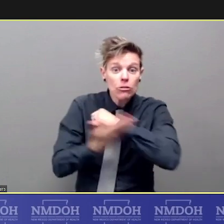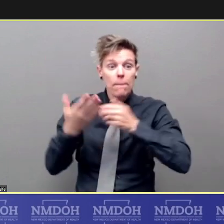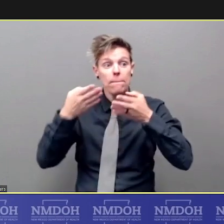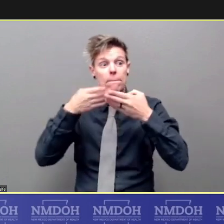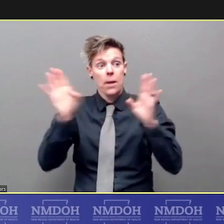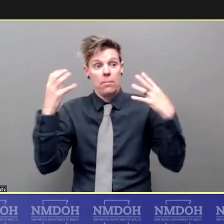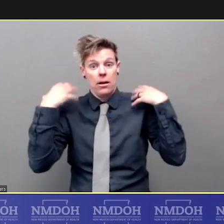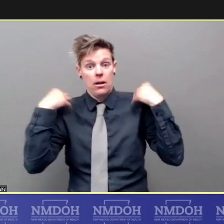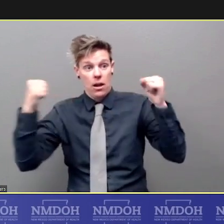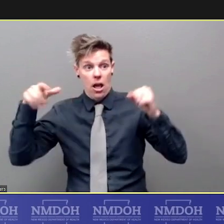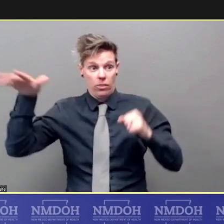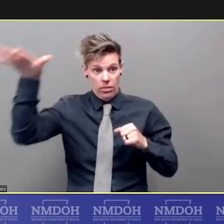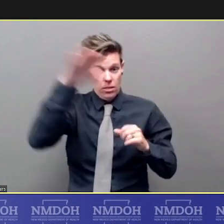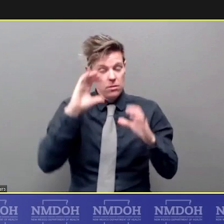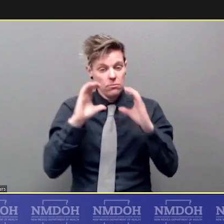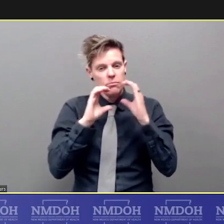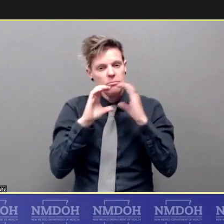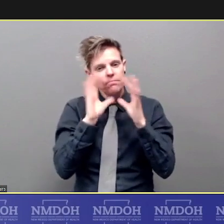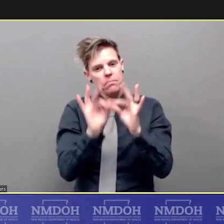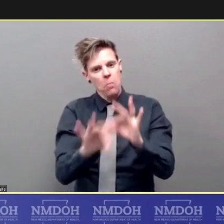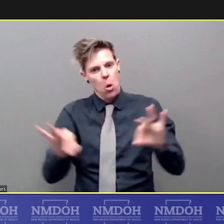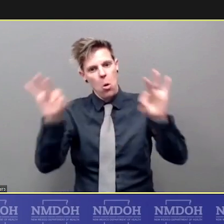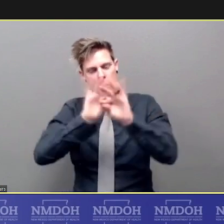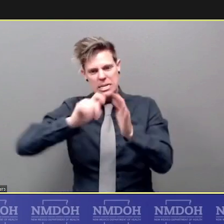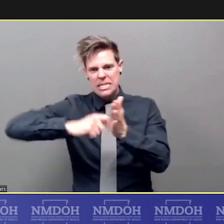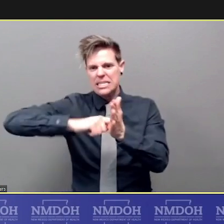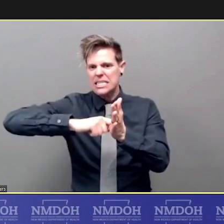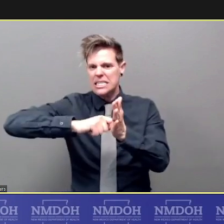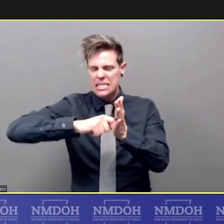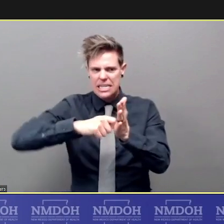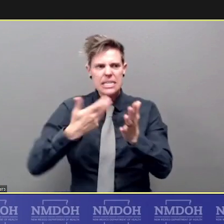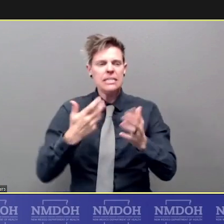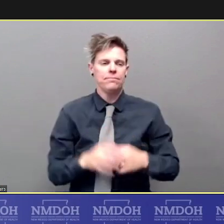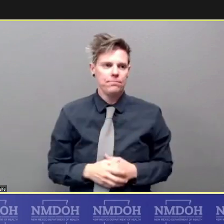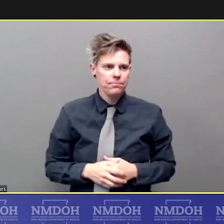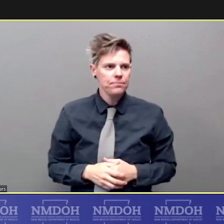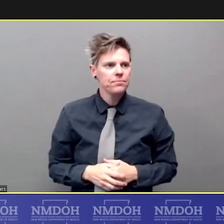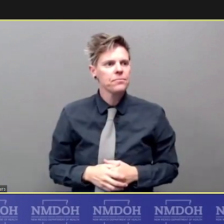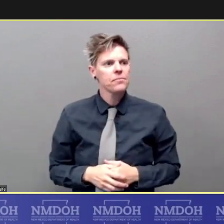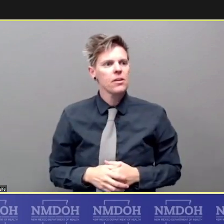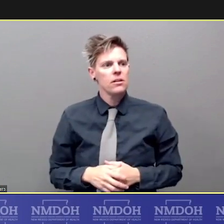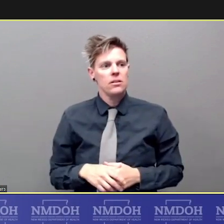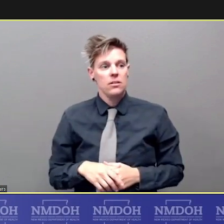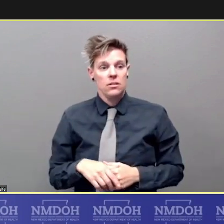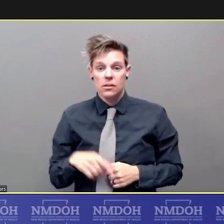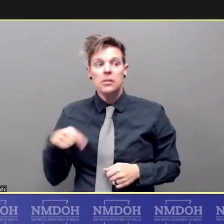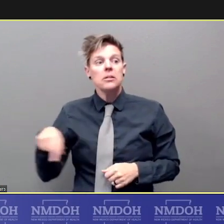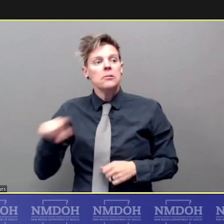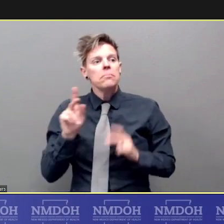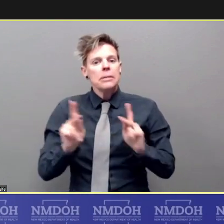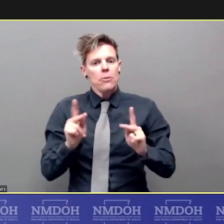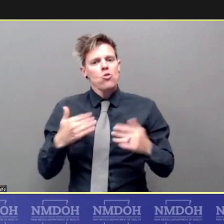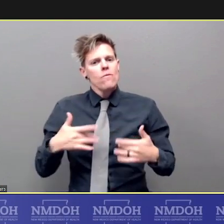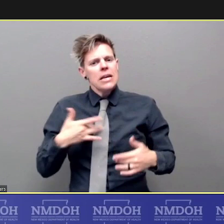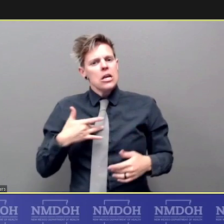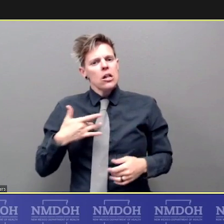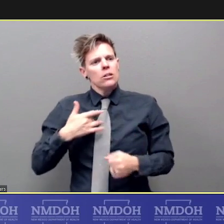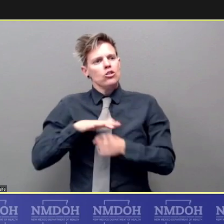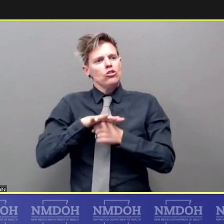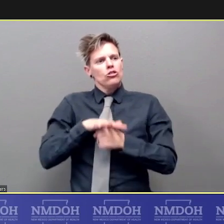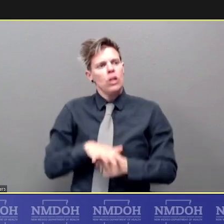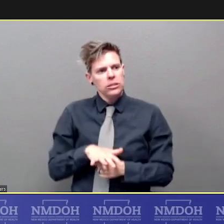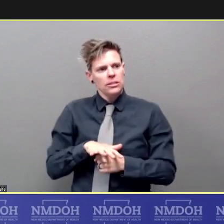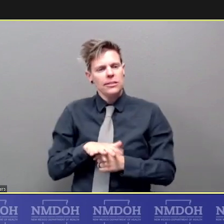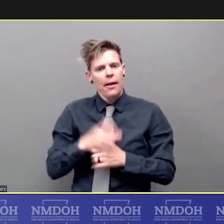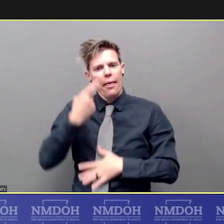those stress-related symptoms and anxiety, depression, and PTSD symptoms still exist in much